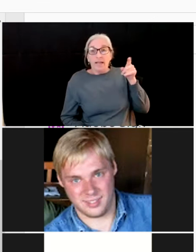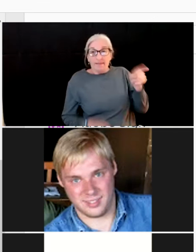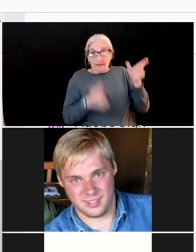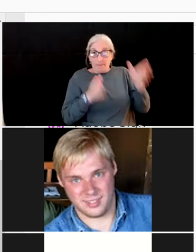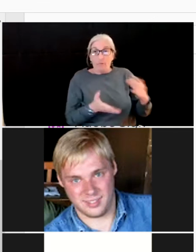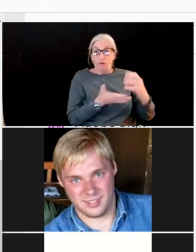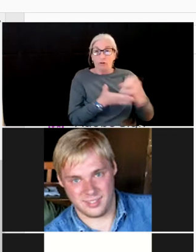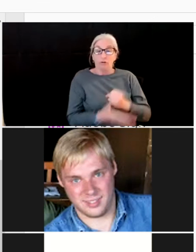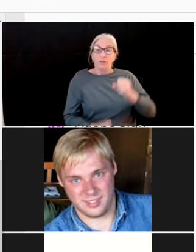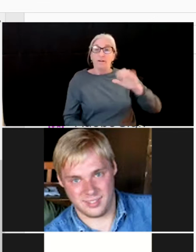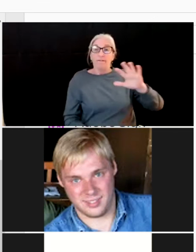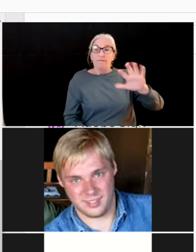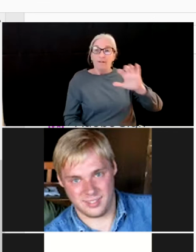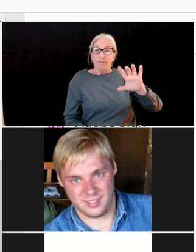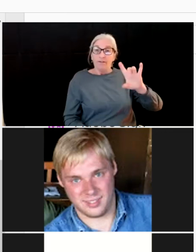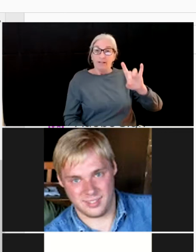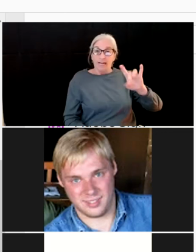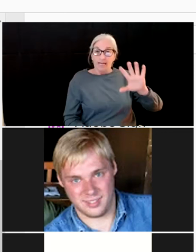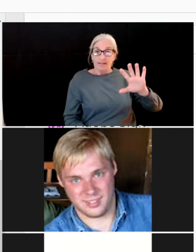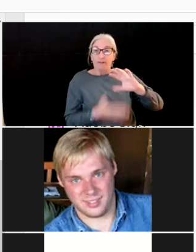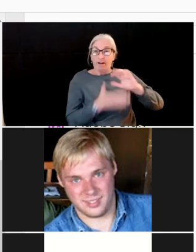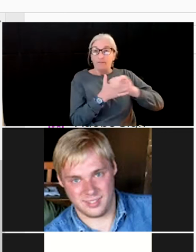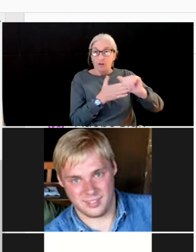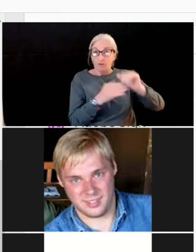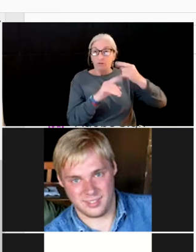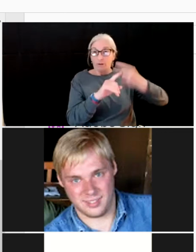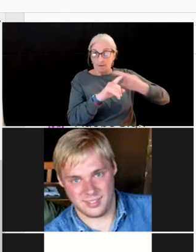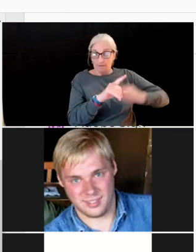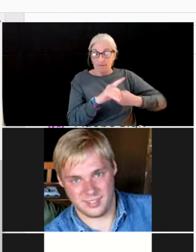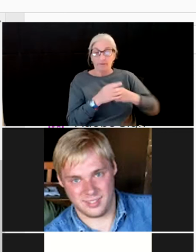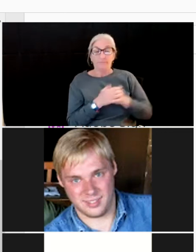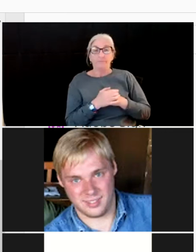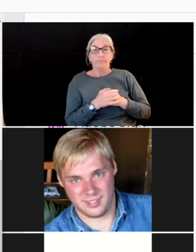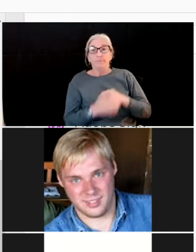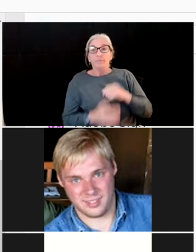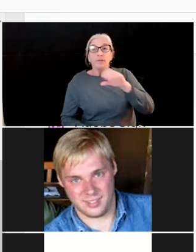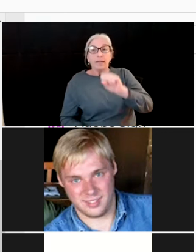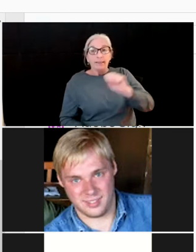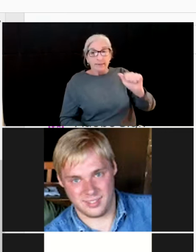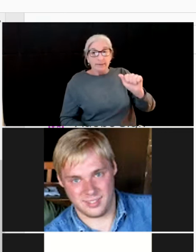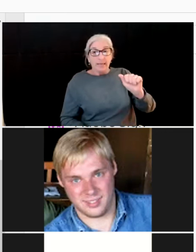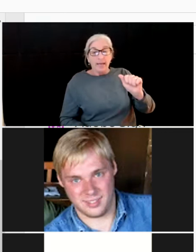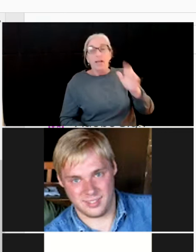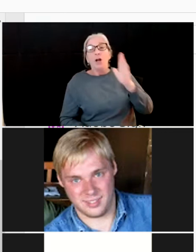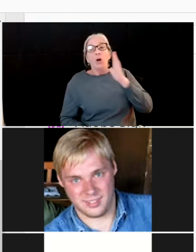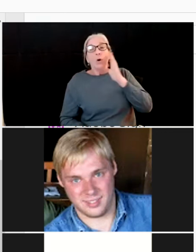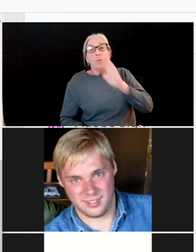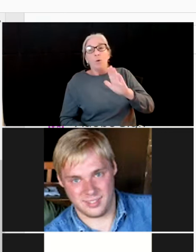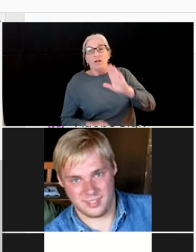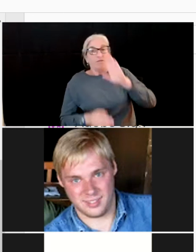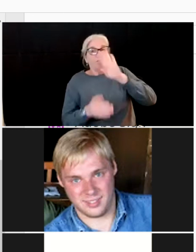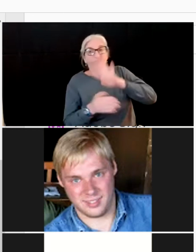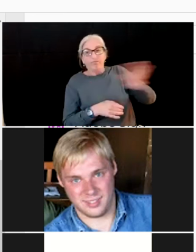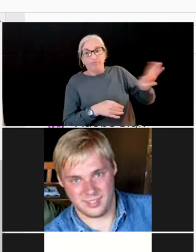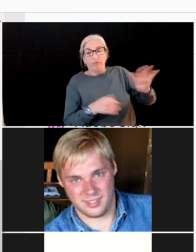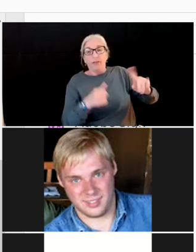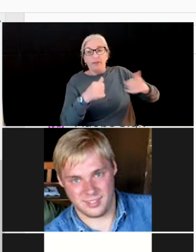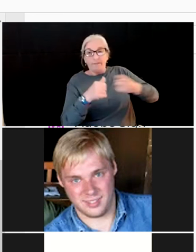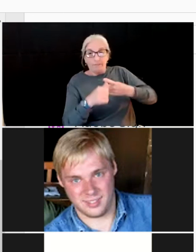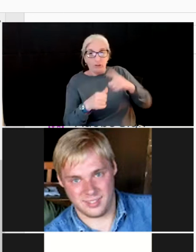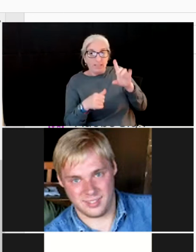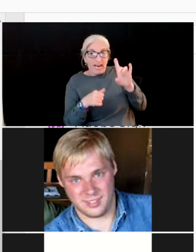$585 a month, all right? Social Security is automatically going to disregard or not count the first $85 that the